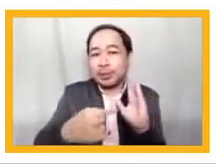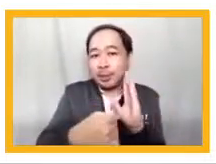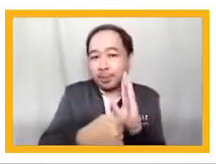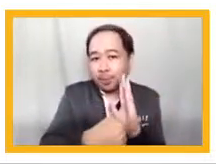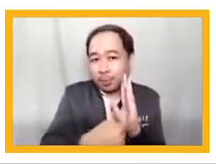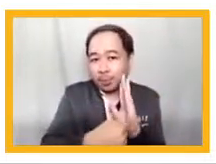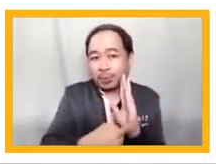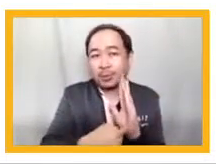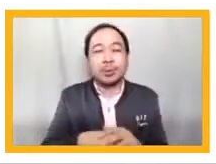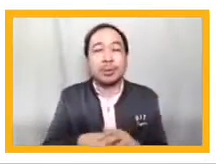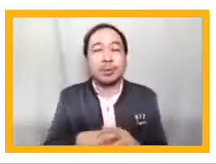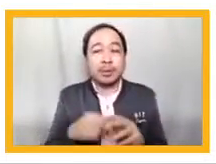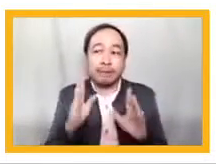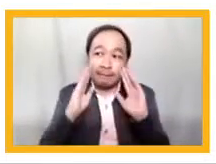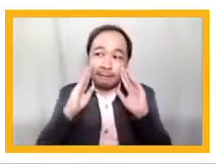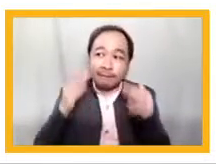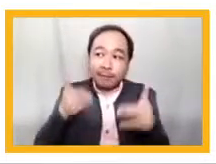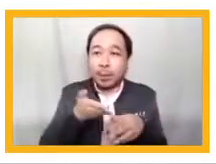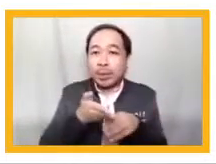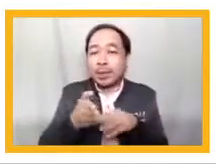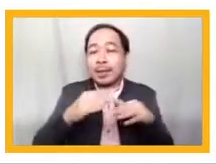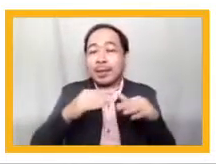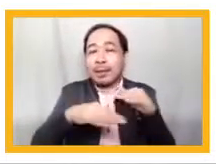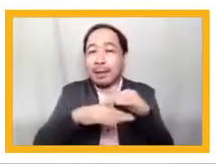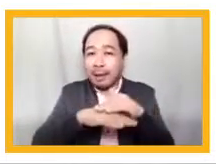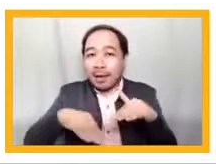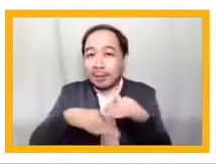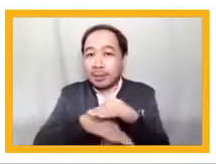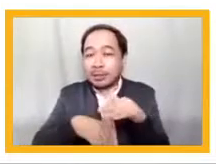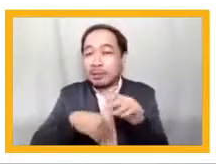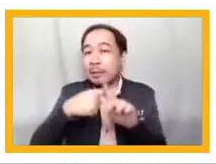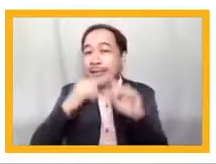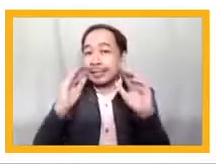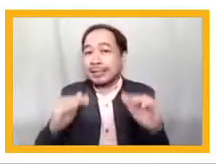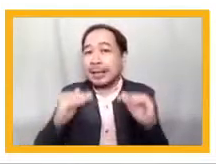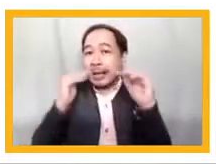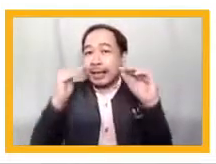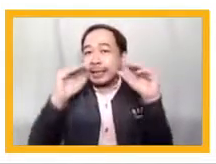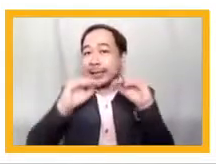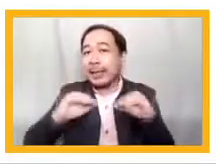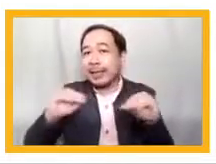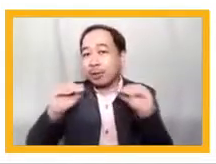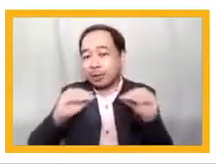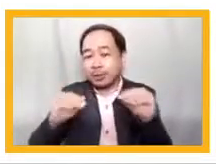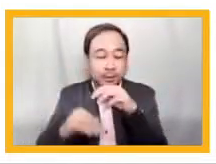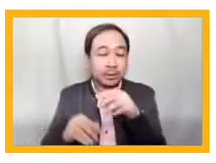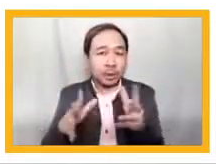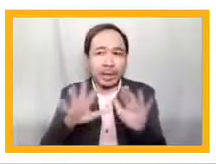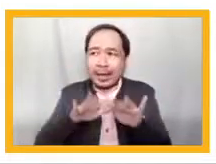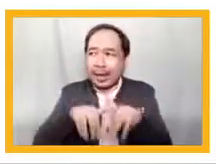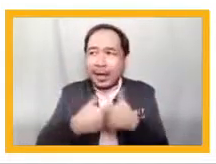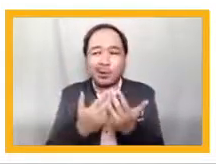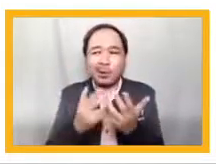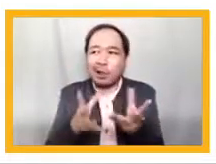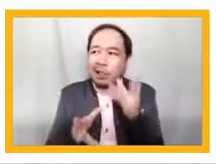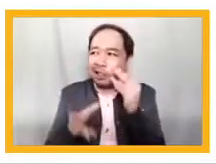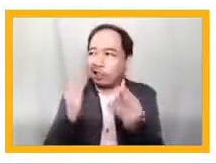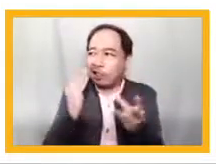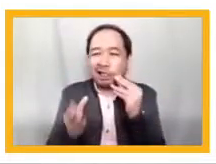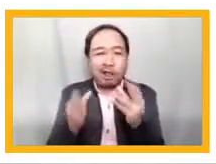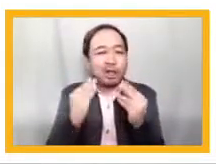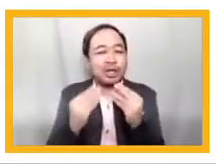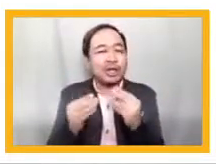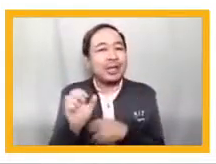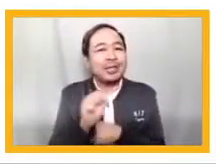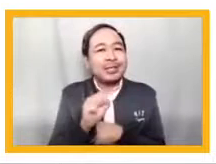elementary school and also in higher education also appear the software for online learning. More